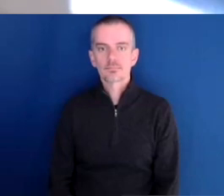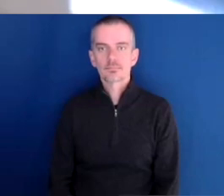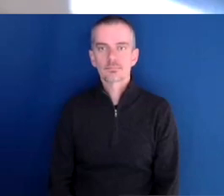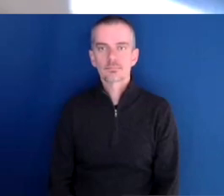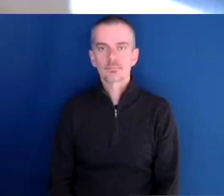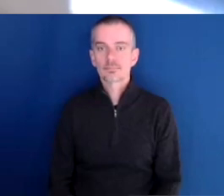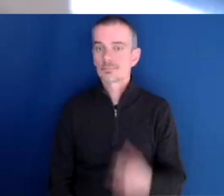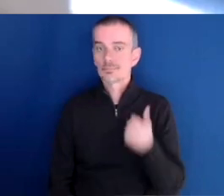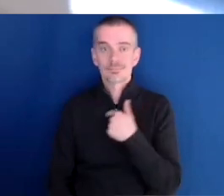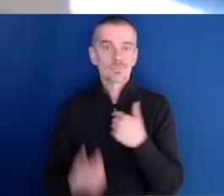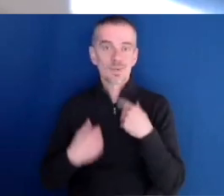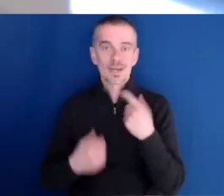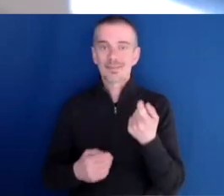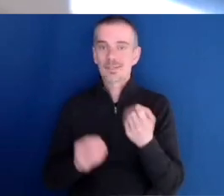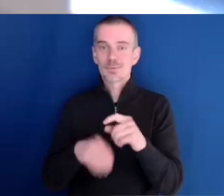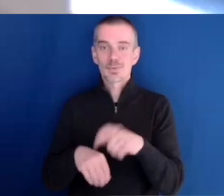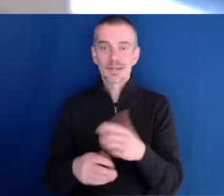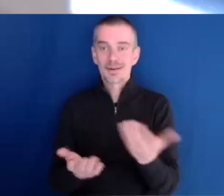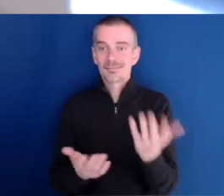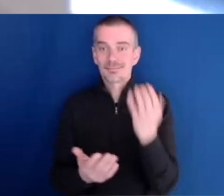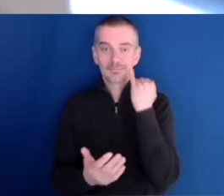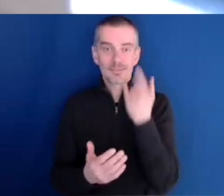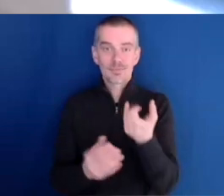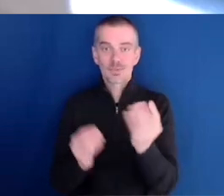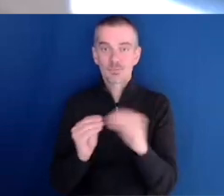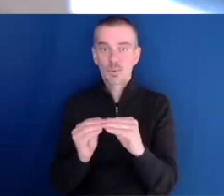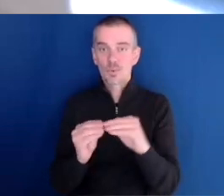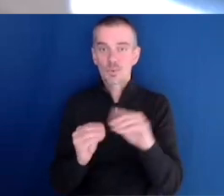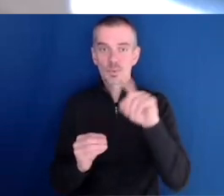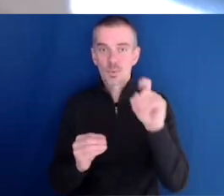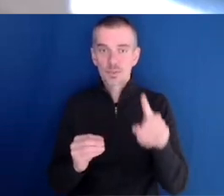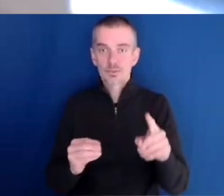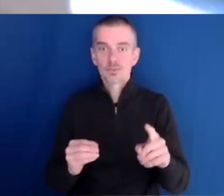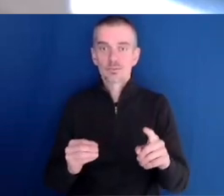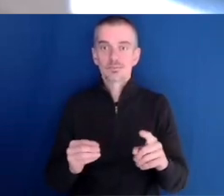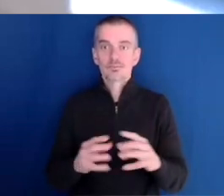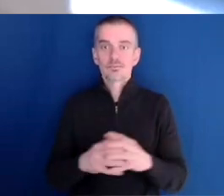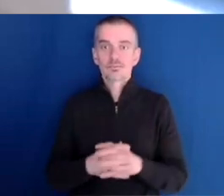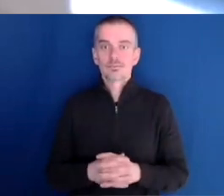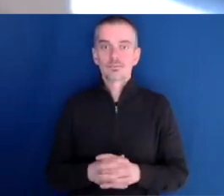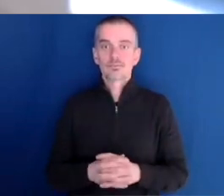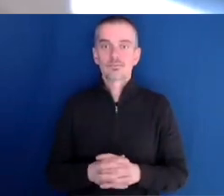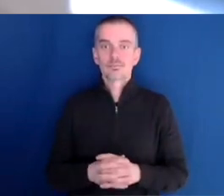We have a little more time, so if there are any other questions.